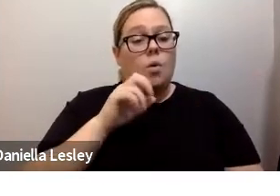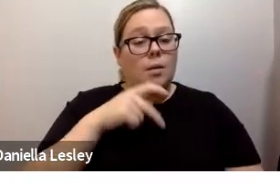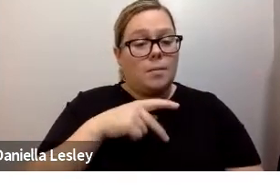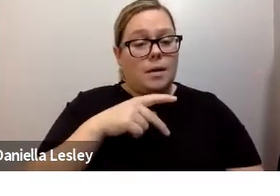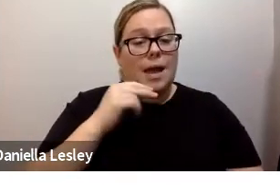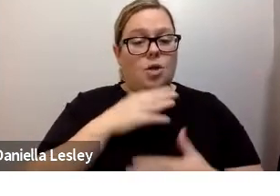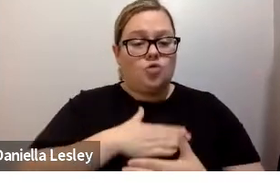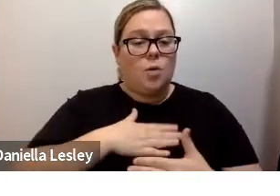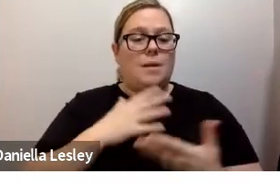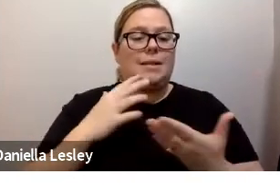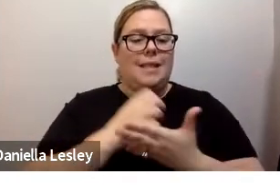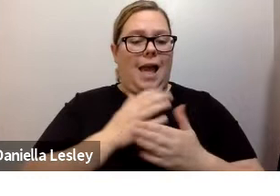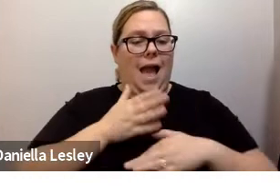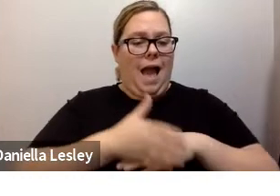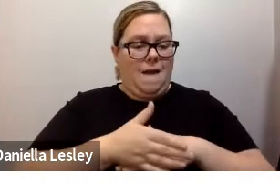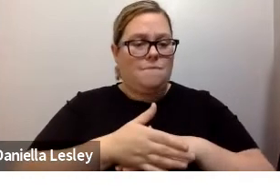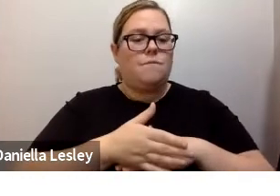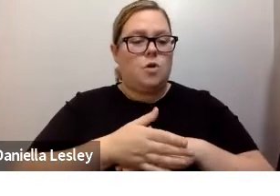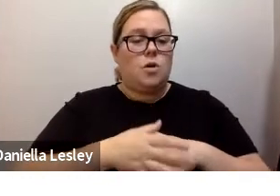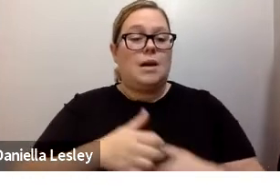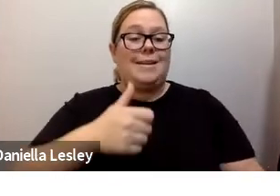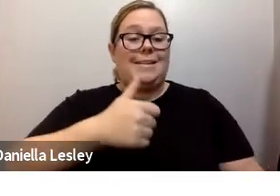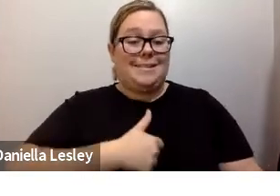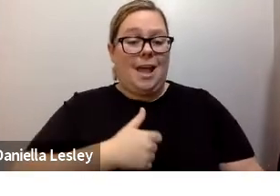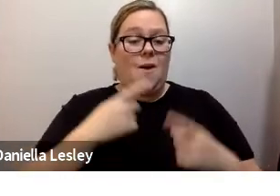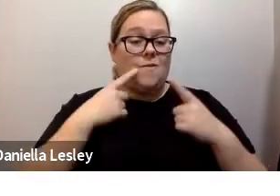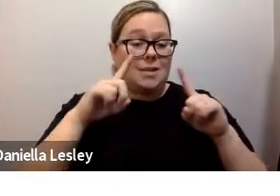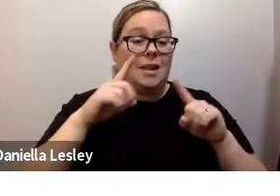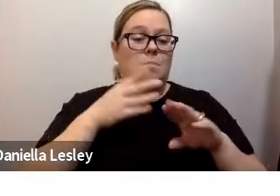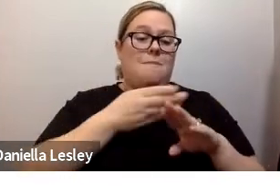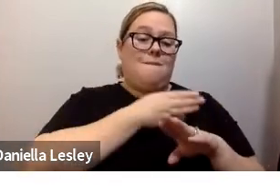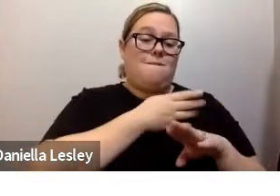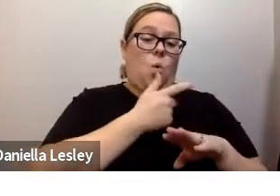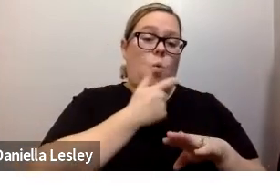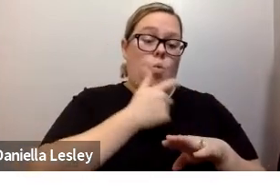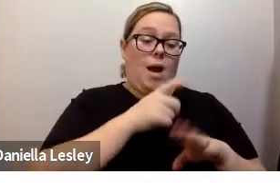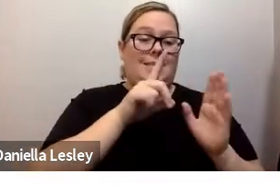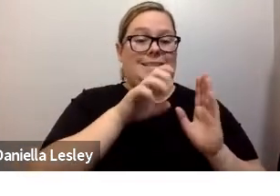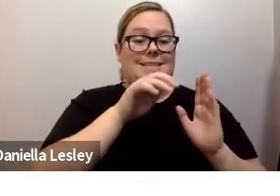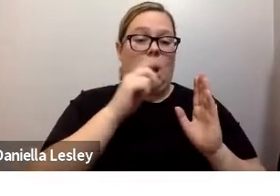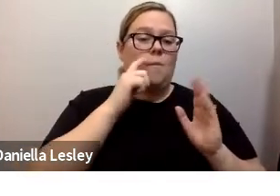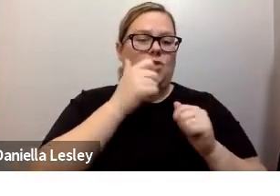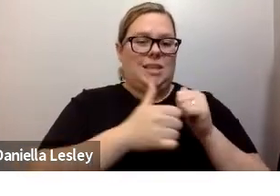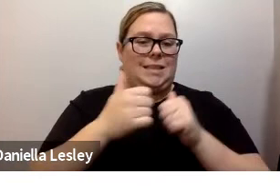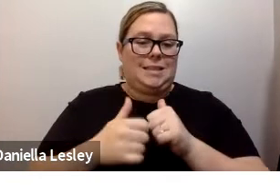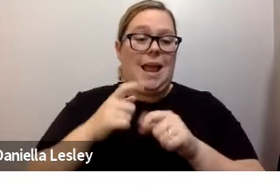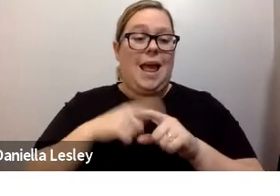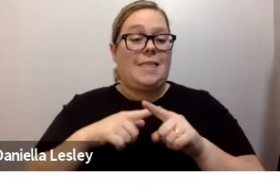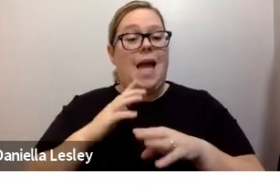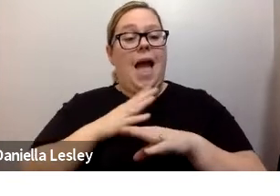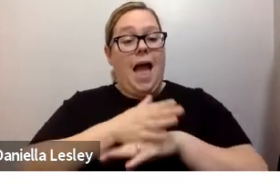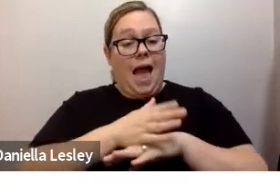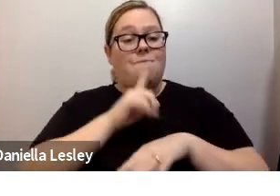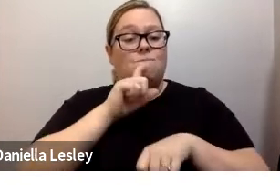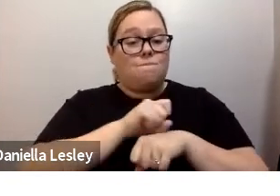game. Self-efficacy before watching a demo video for each system, and then after completing gameplay on that